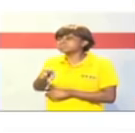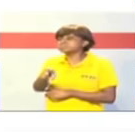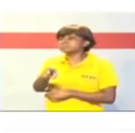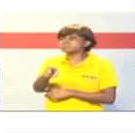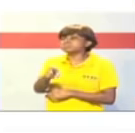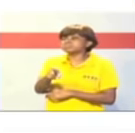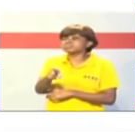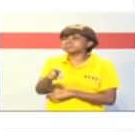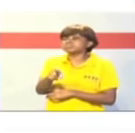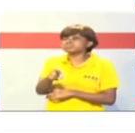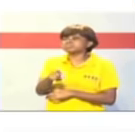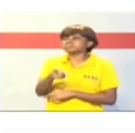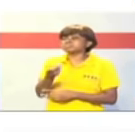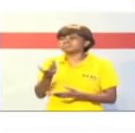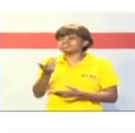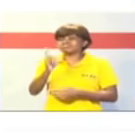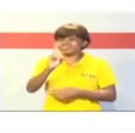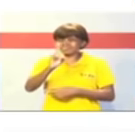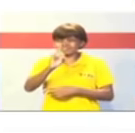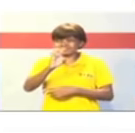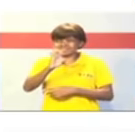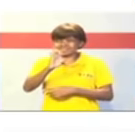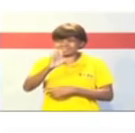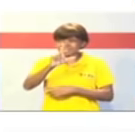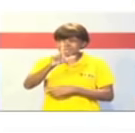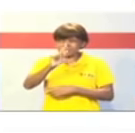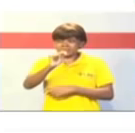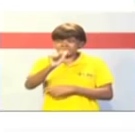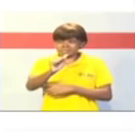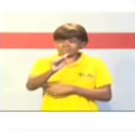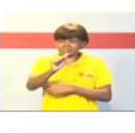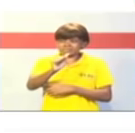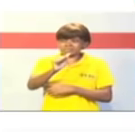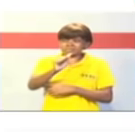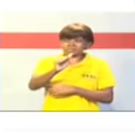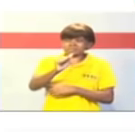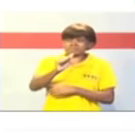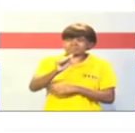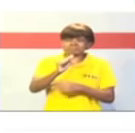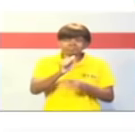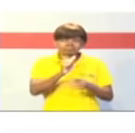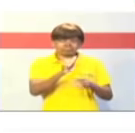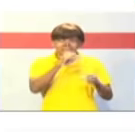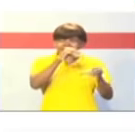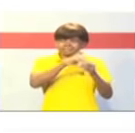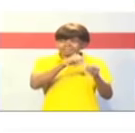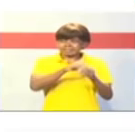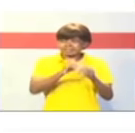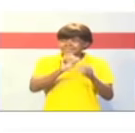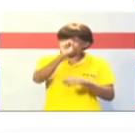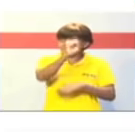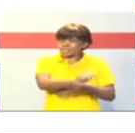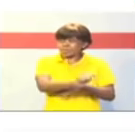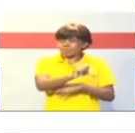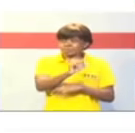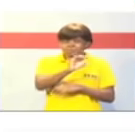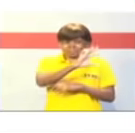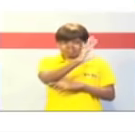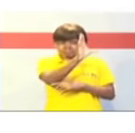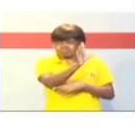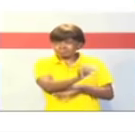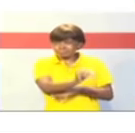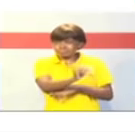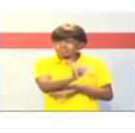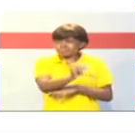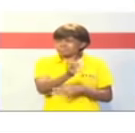Beta had almost displaced Beta in South Africa, and I was wondering if you could delve a little bit into that for